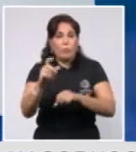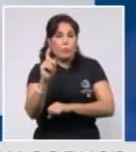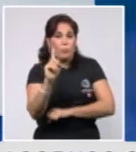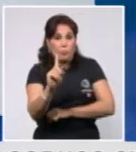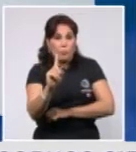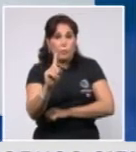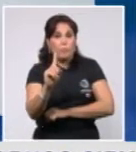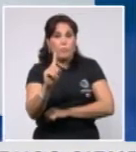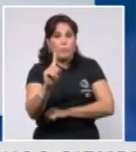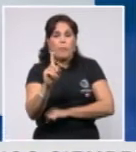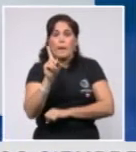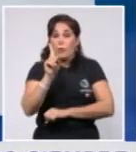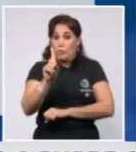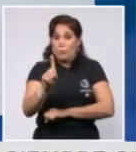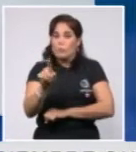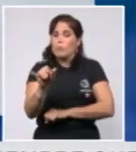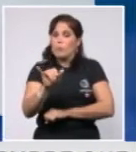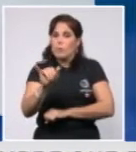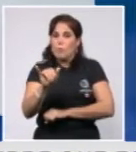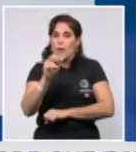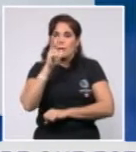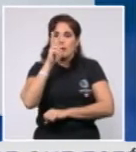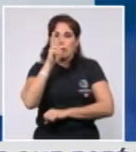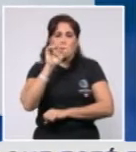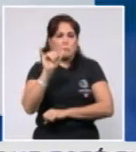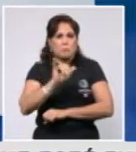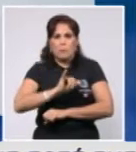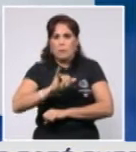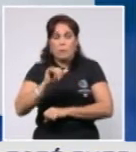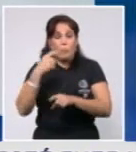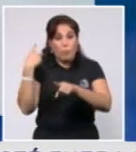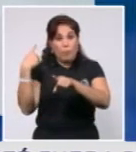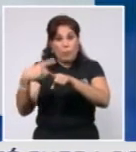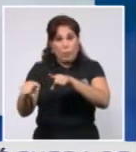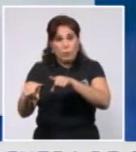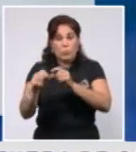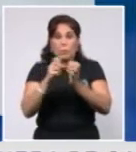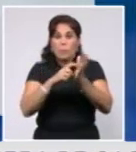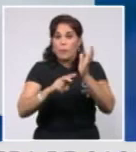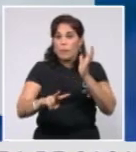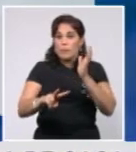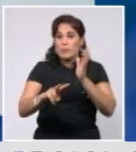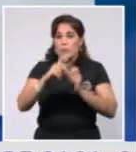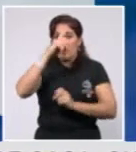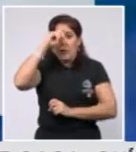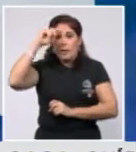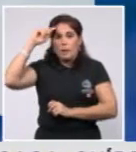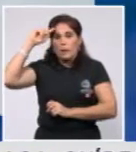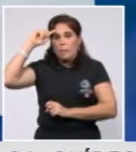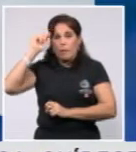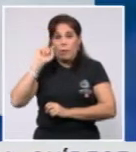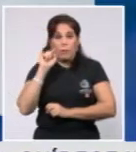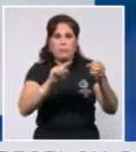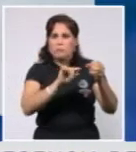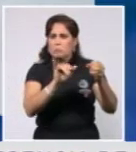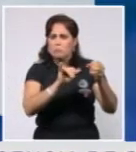3, Venezuela with 2, and 1 each to Morón and Cerro